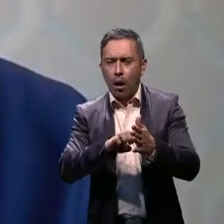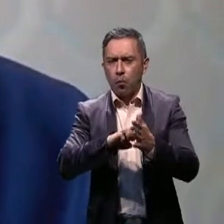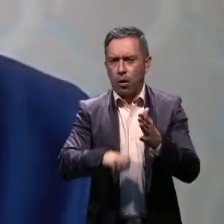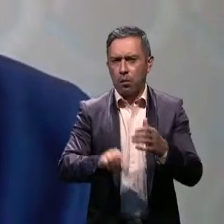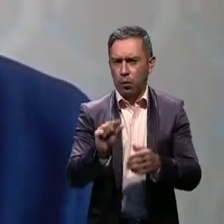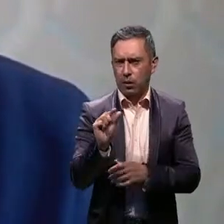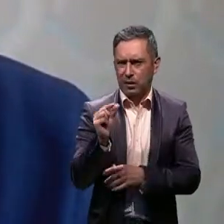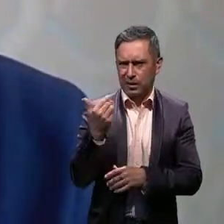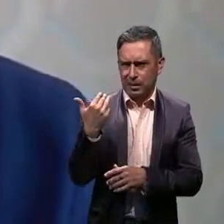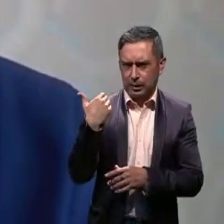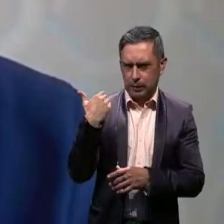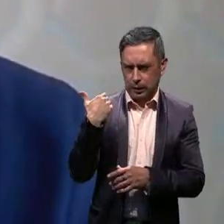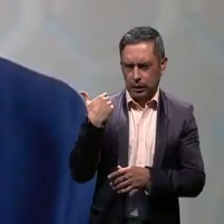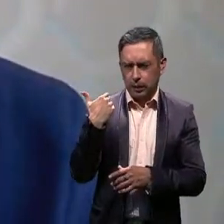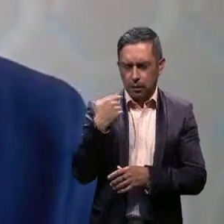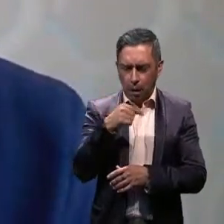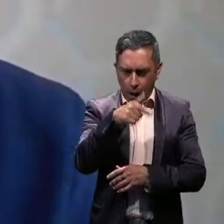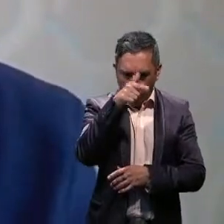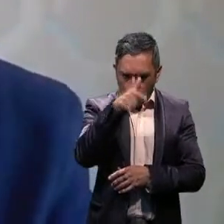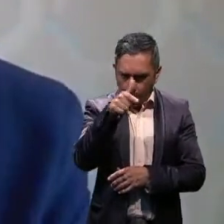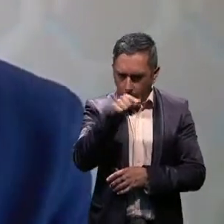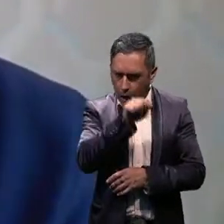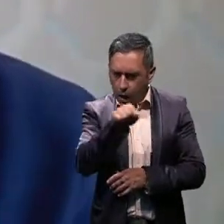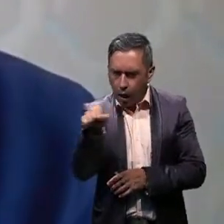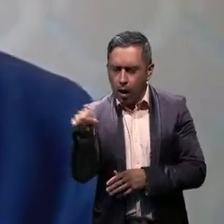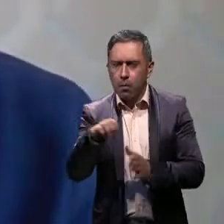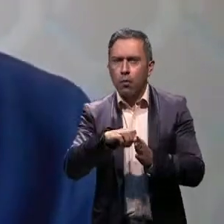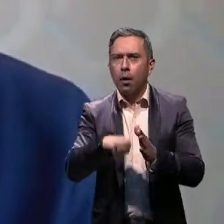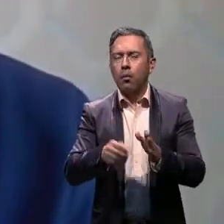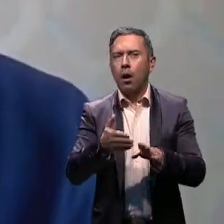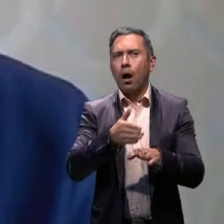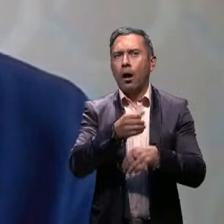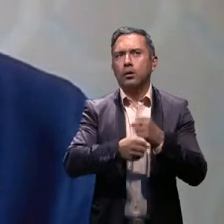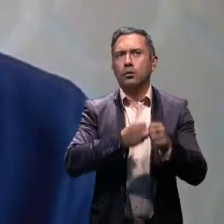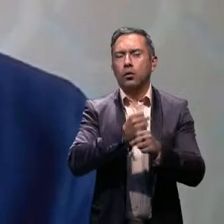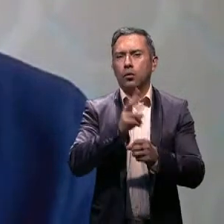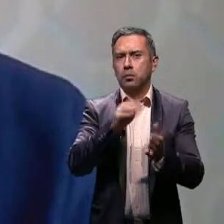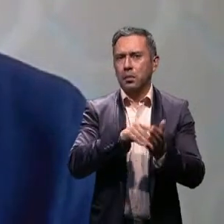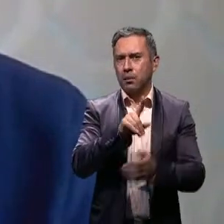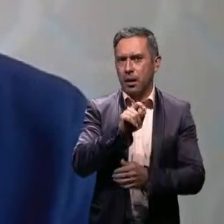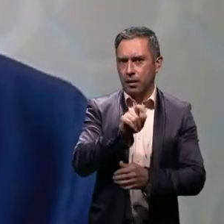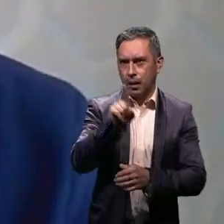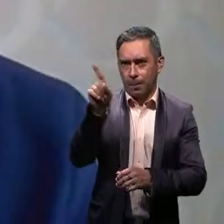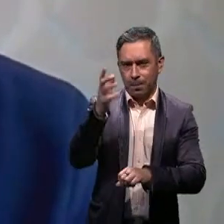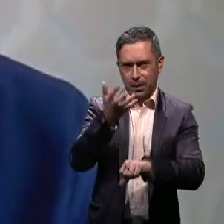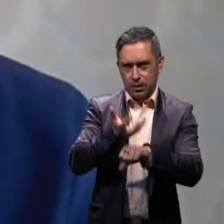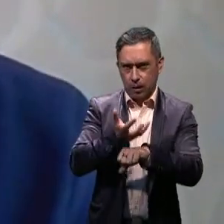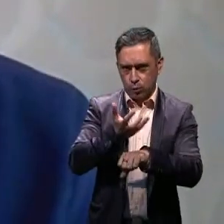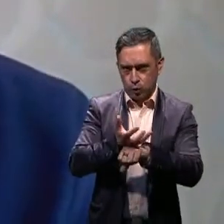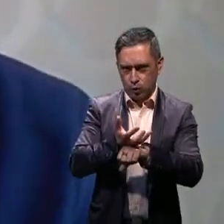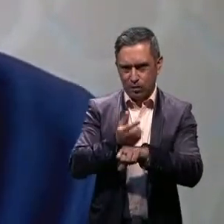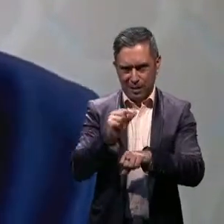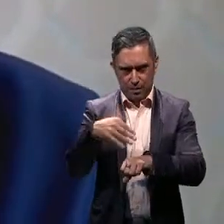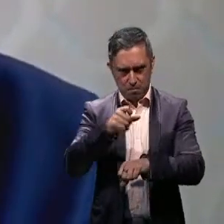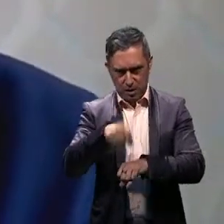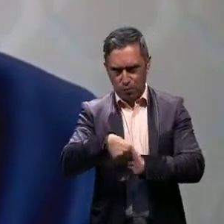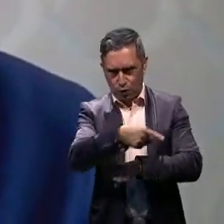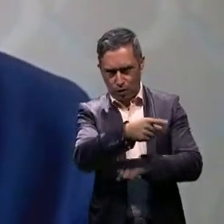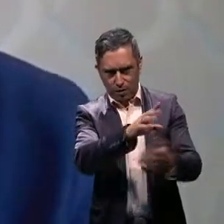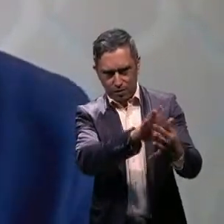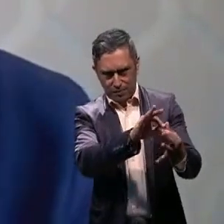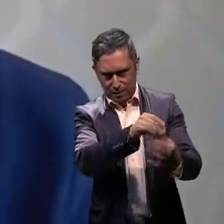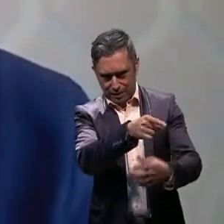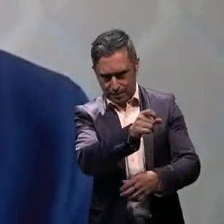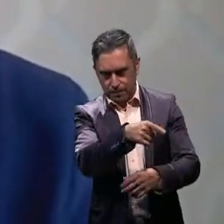of the most recent examples. We can think in 2020, the United States case that have been